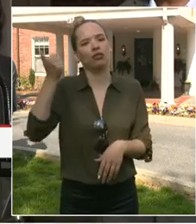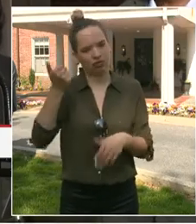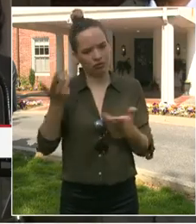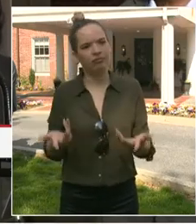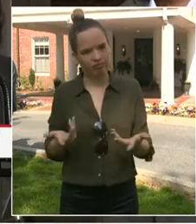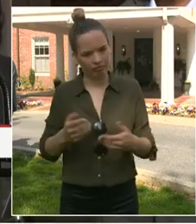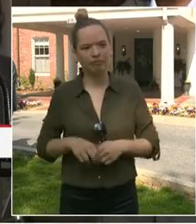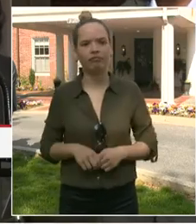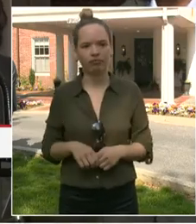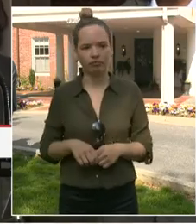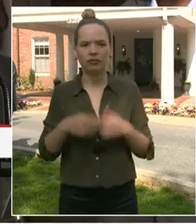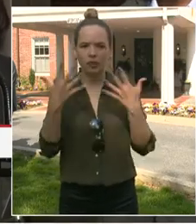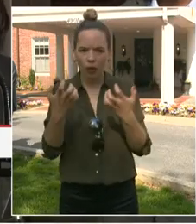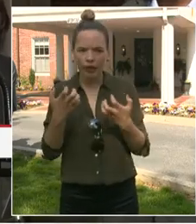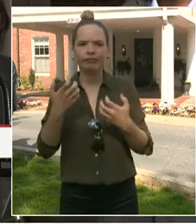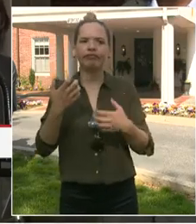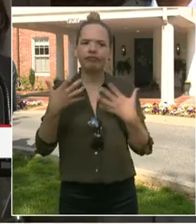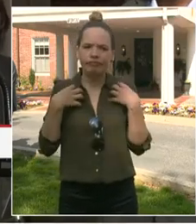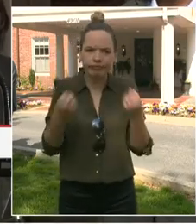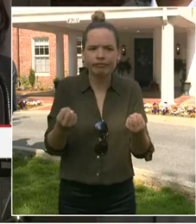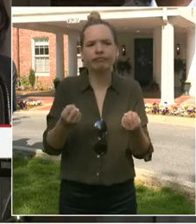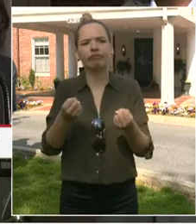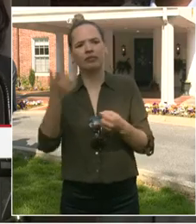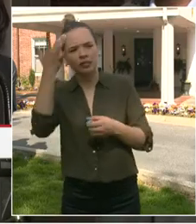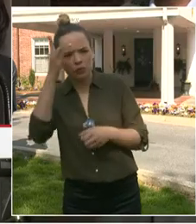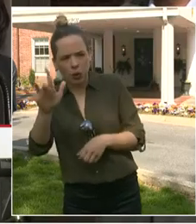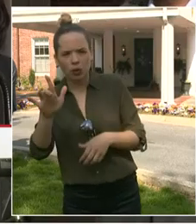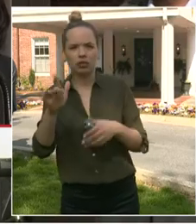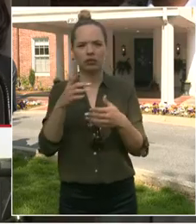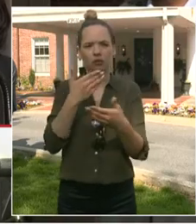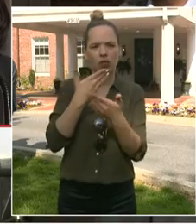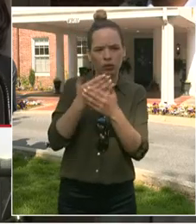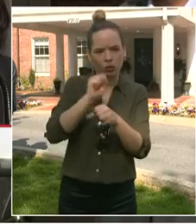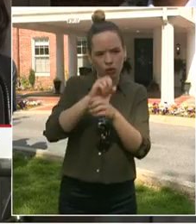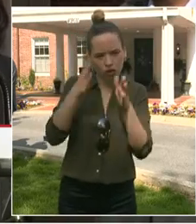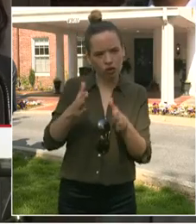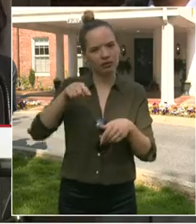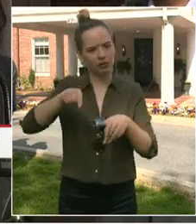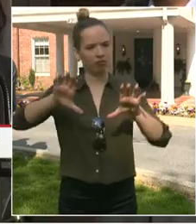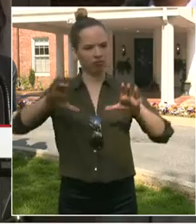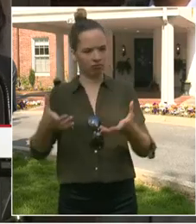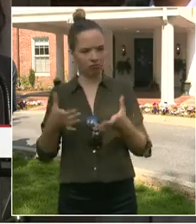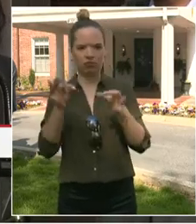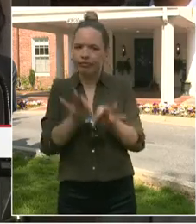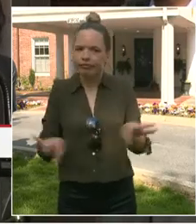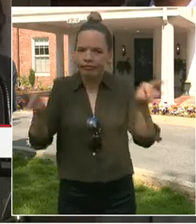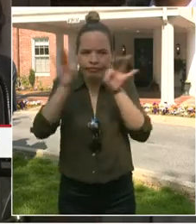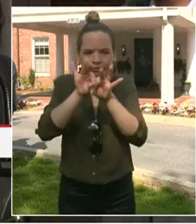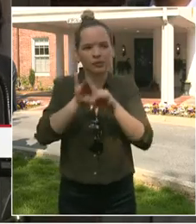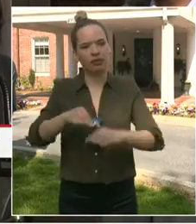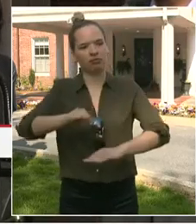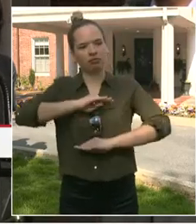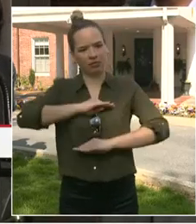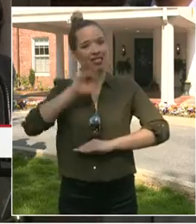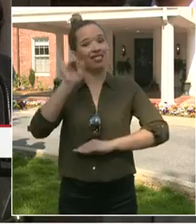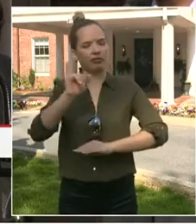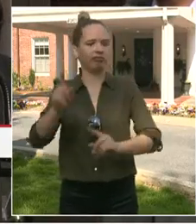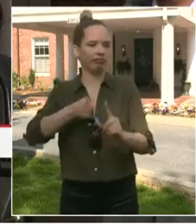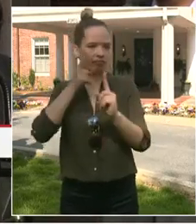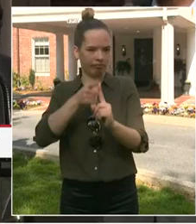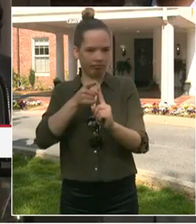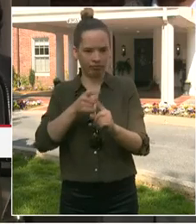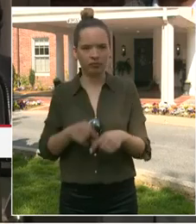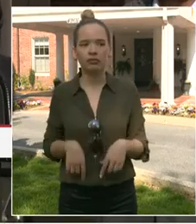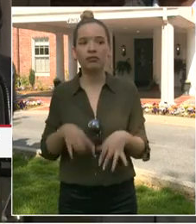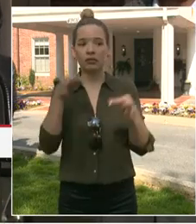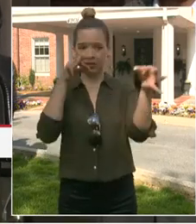robust workforce is critical to us meeting that mission. We've outlined in our DC Health